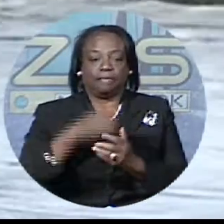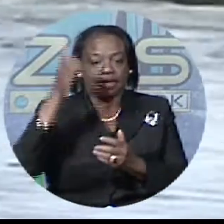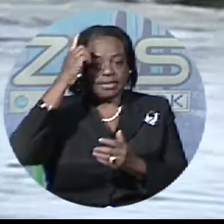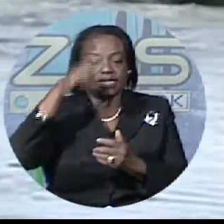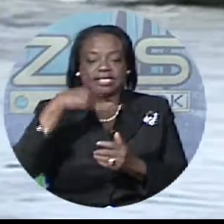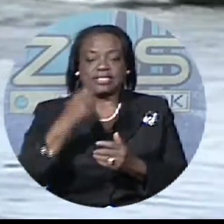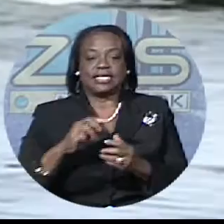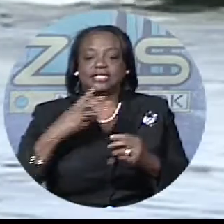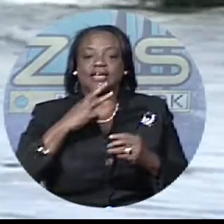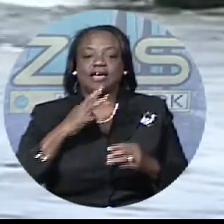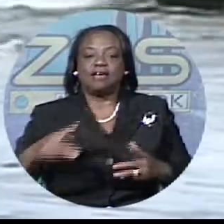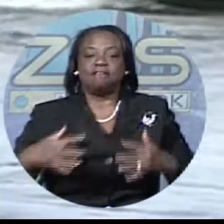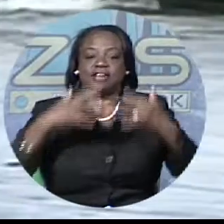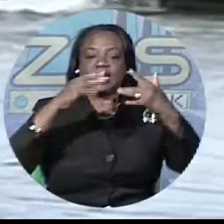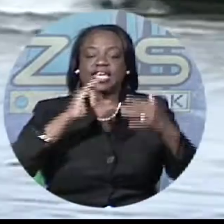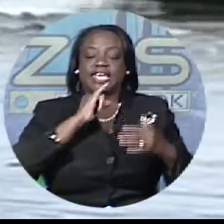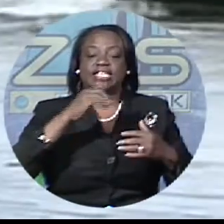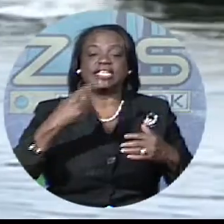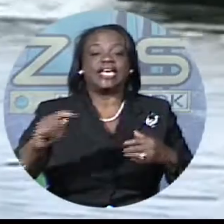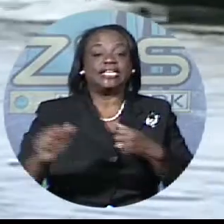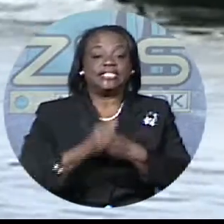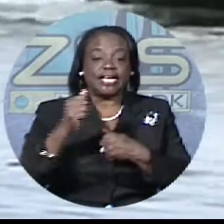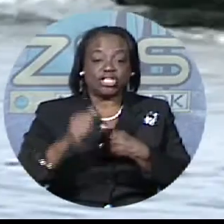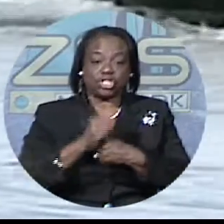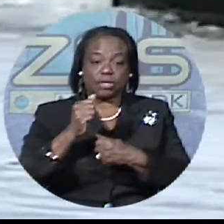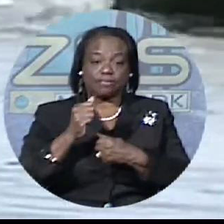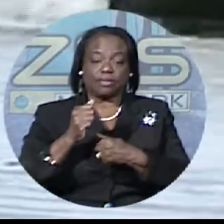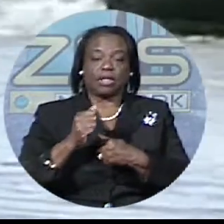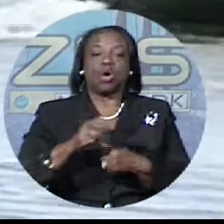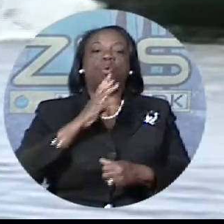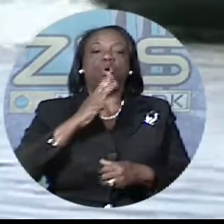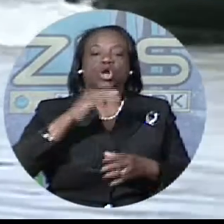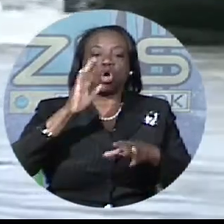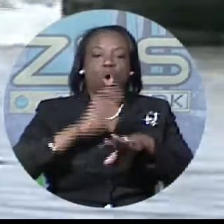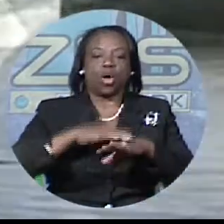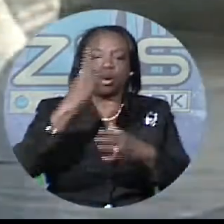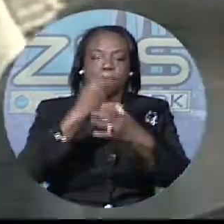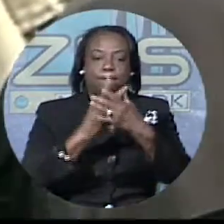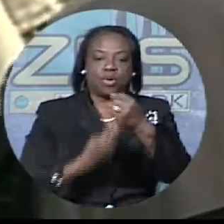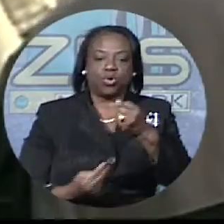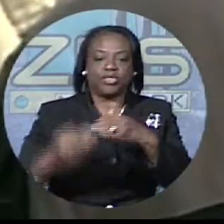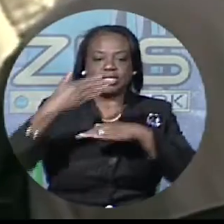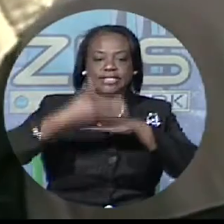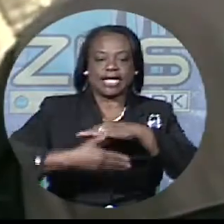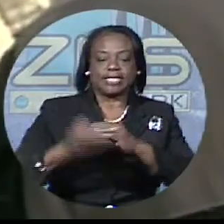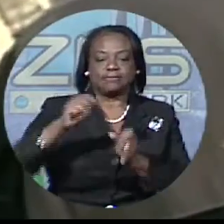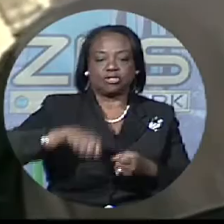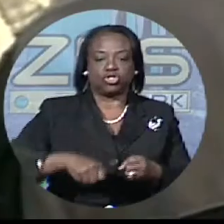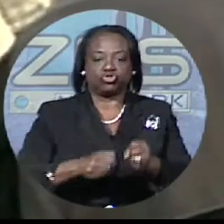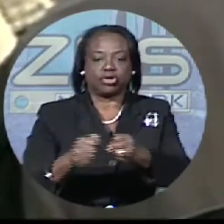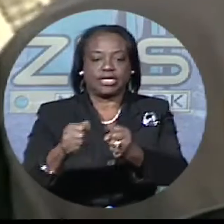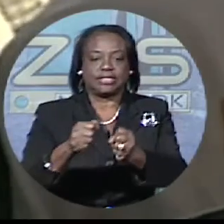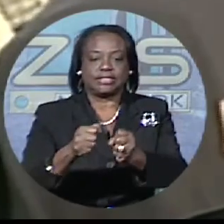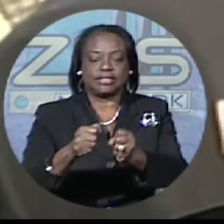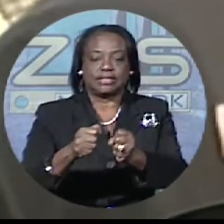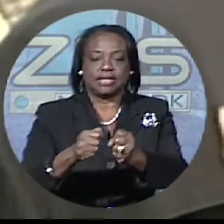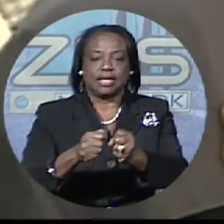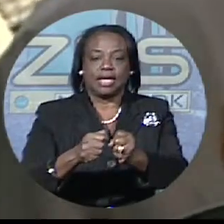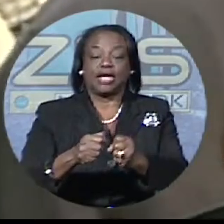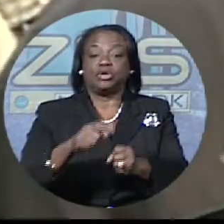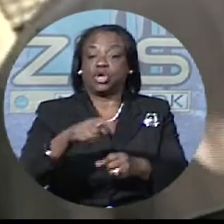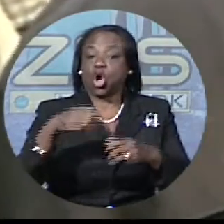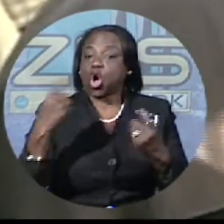a definite danger. You have water on both sides of the street, and you can always have flash